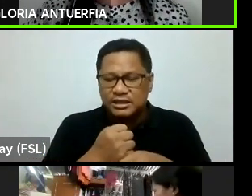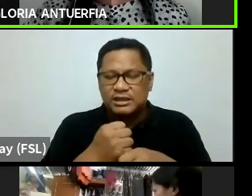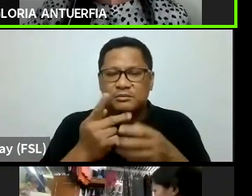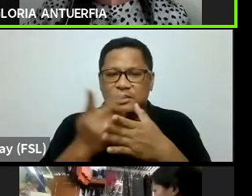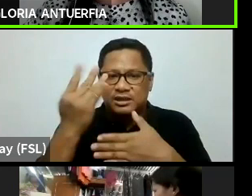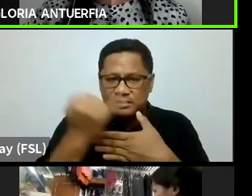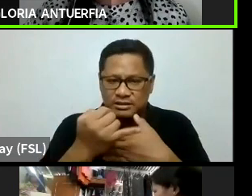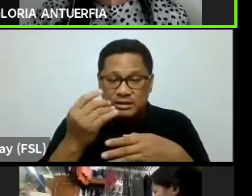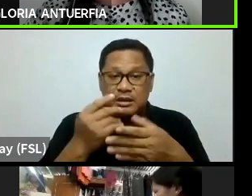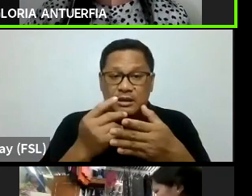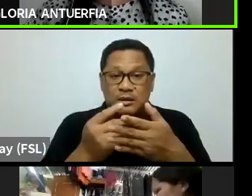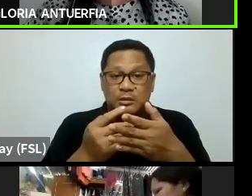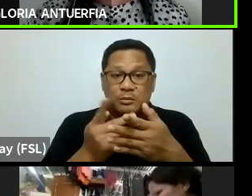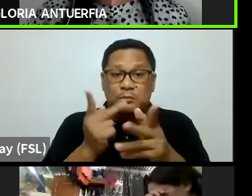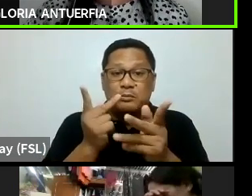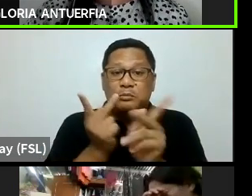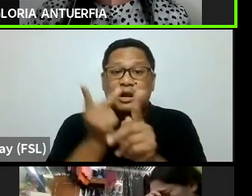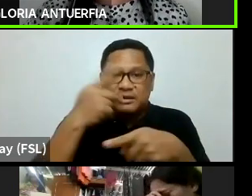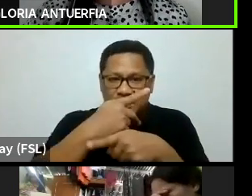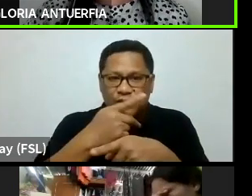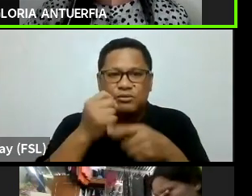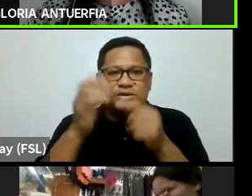product, creating a service